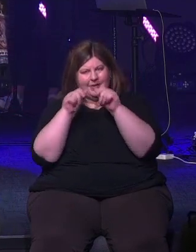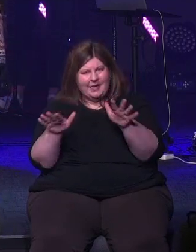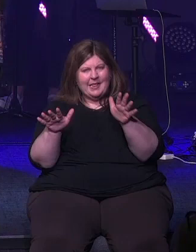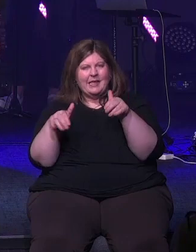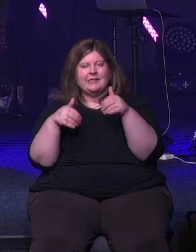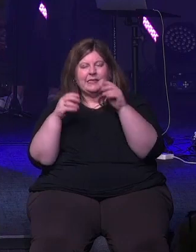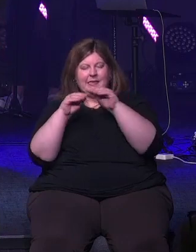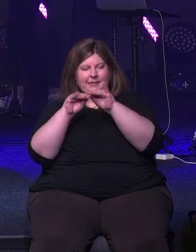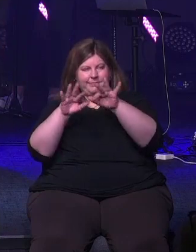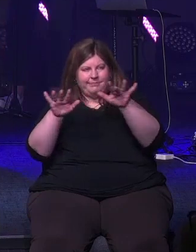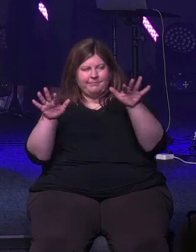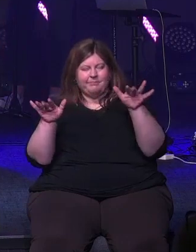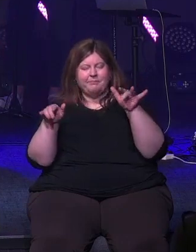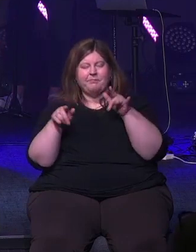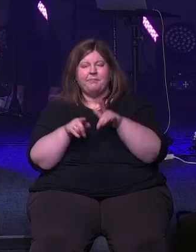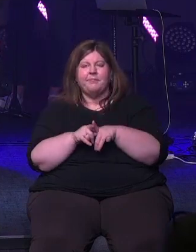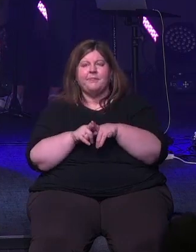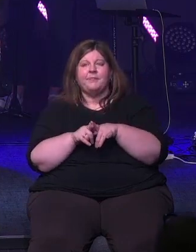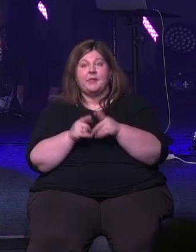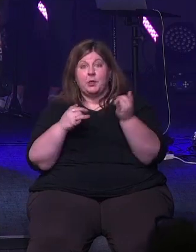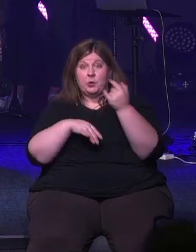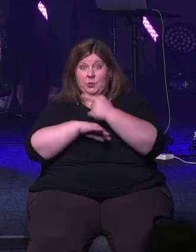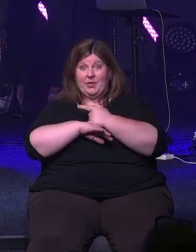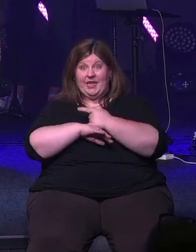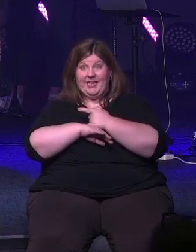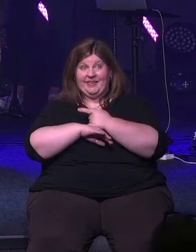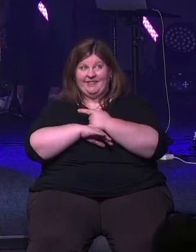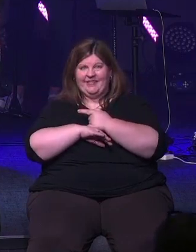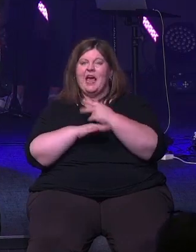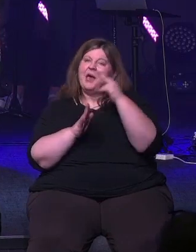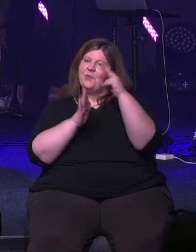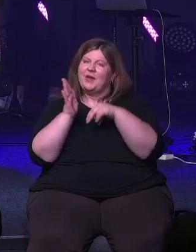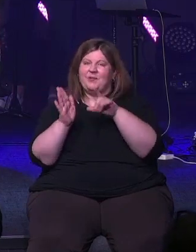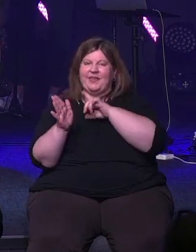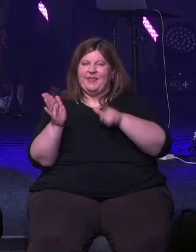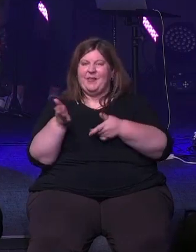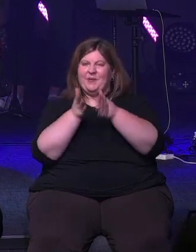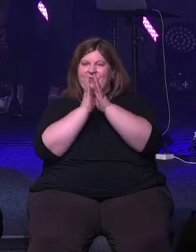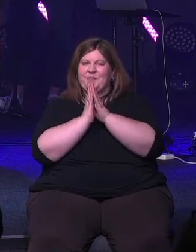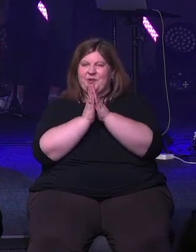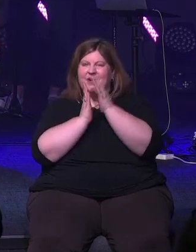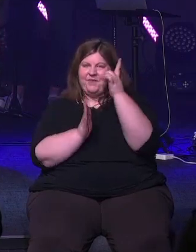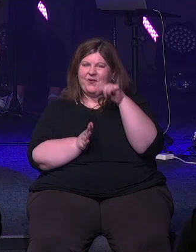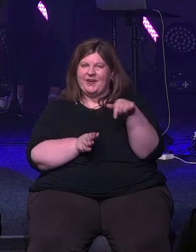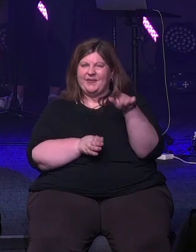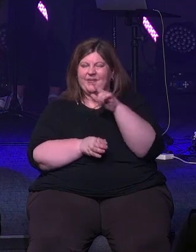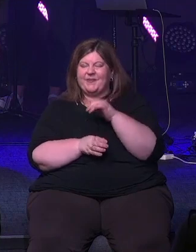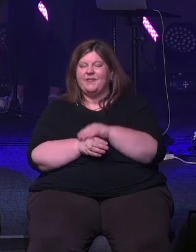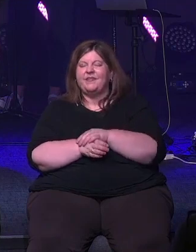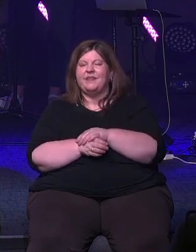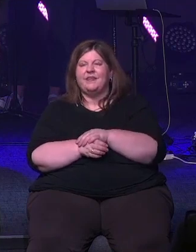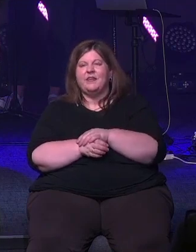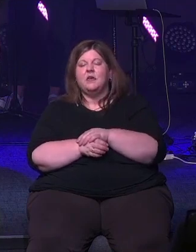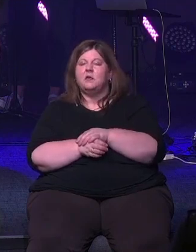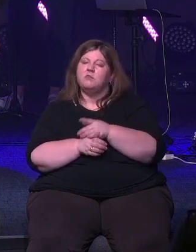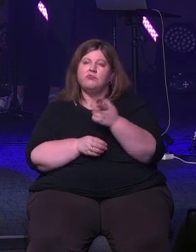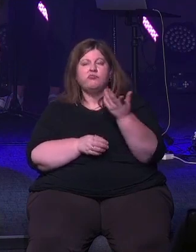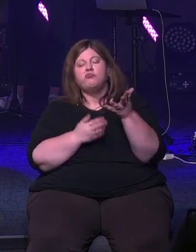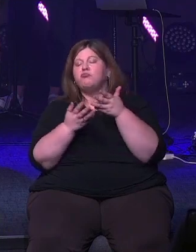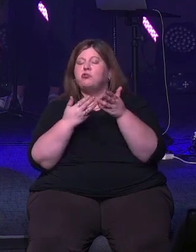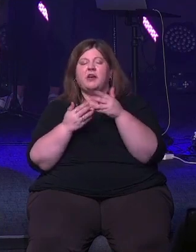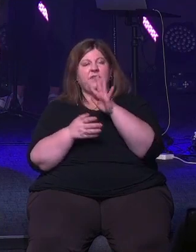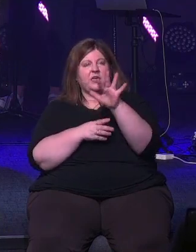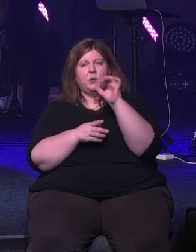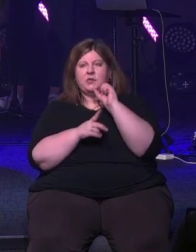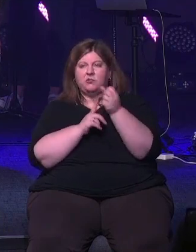what that means, it just means blessing. And so today, I just wanted to read the Lord's Prayer over us one more time. So I'll just ask, you know, wherever you're at, if you